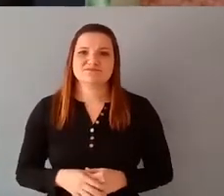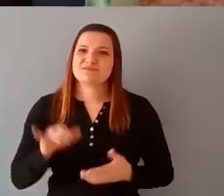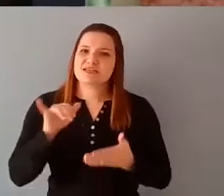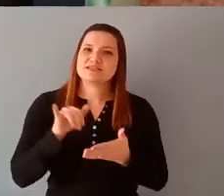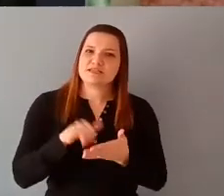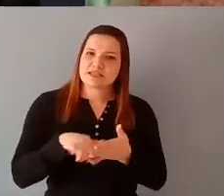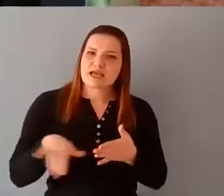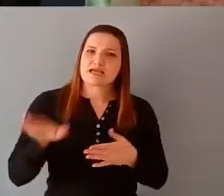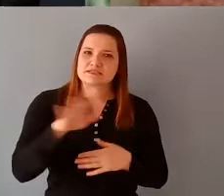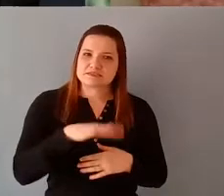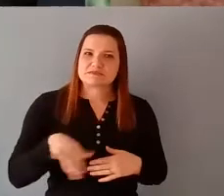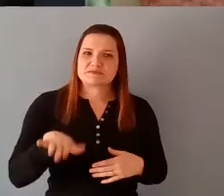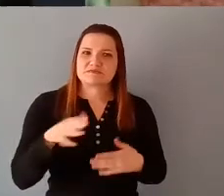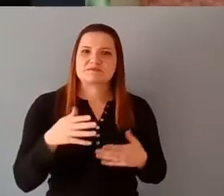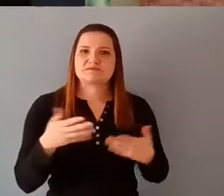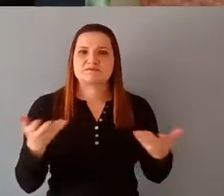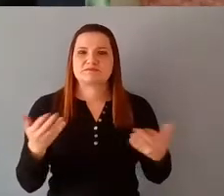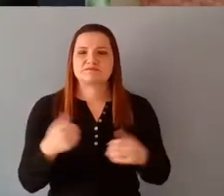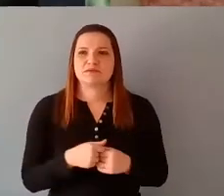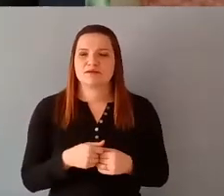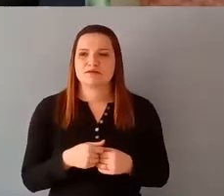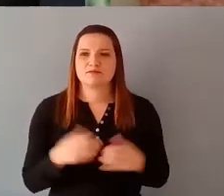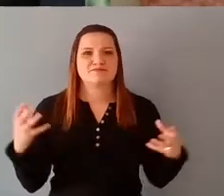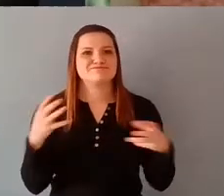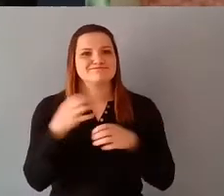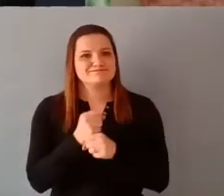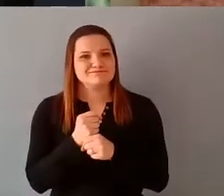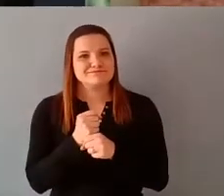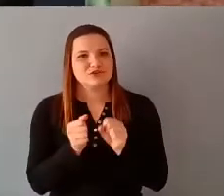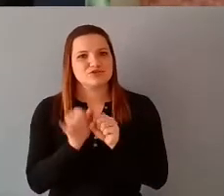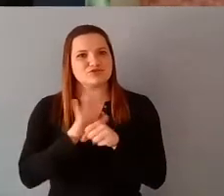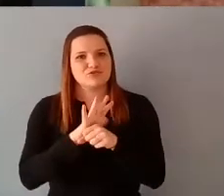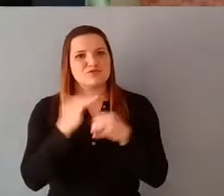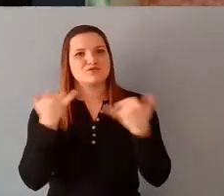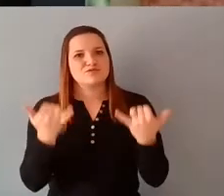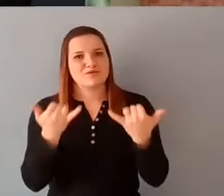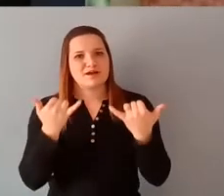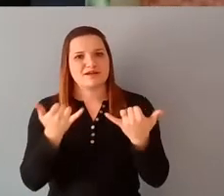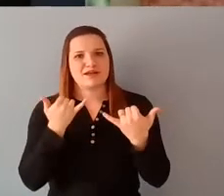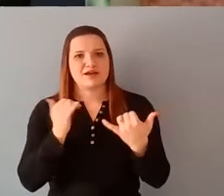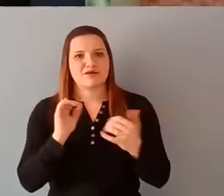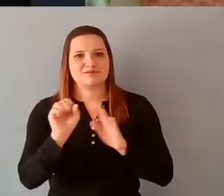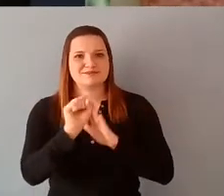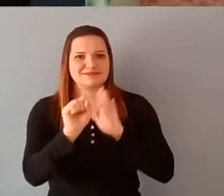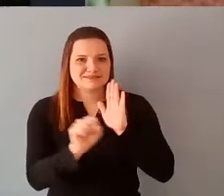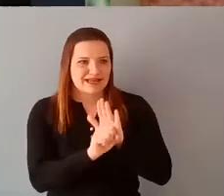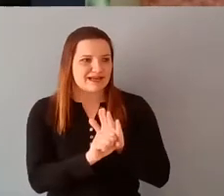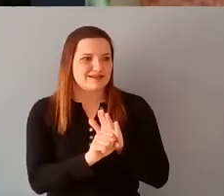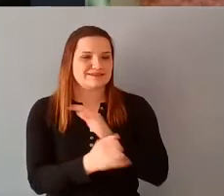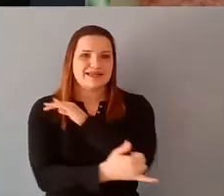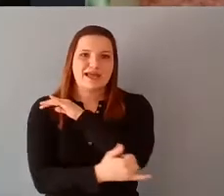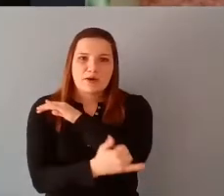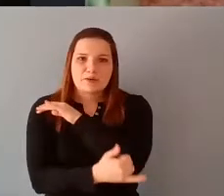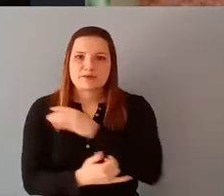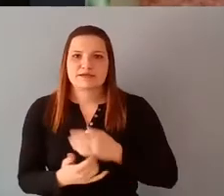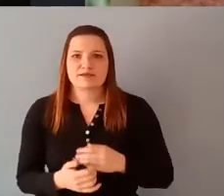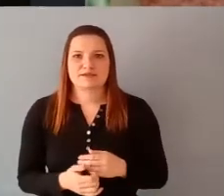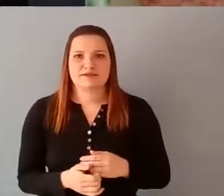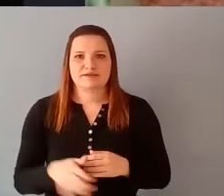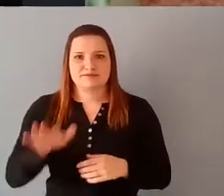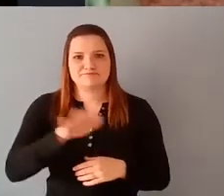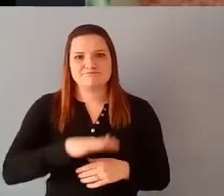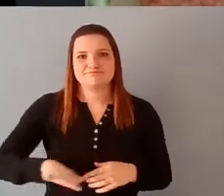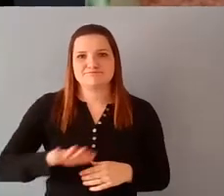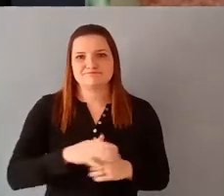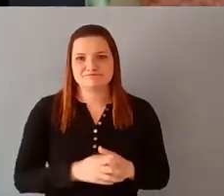snapshot of the COVID condition right now at the state, county, and local level.